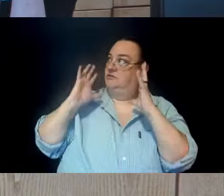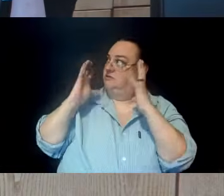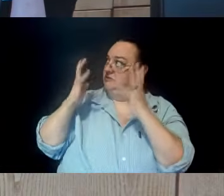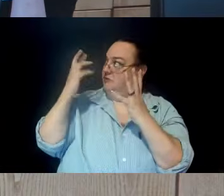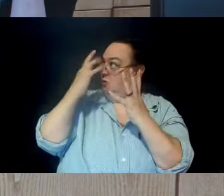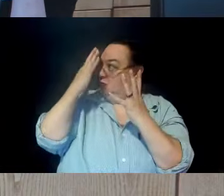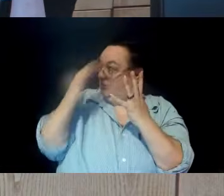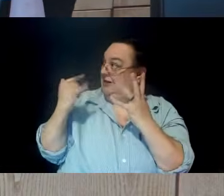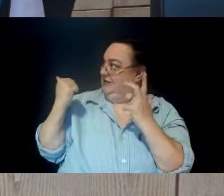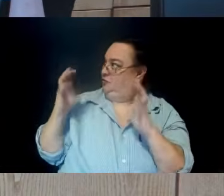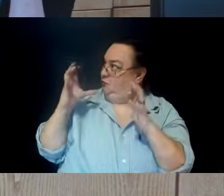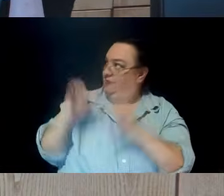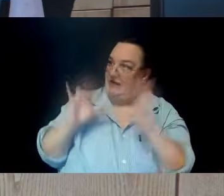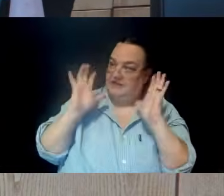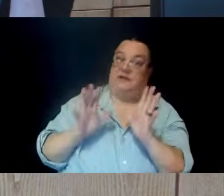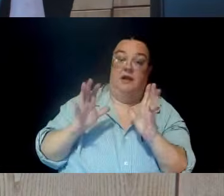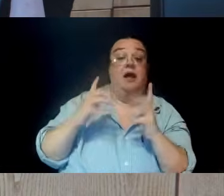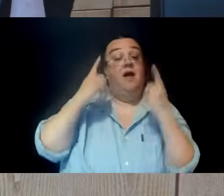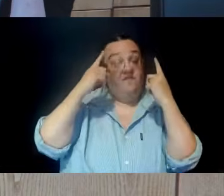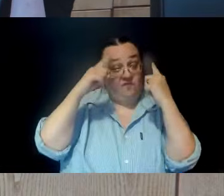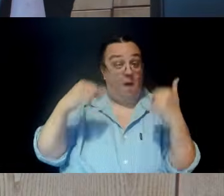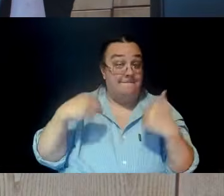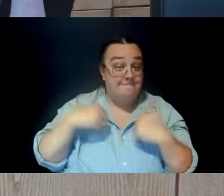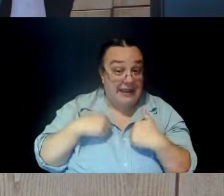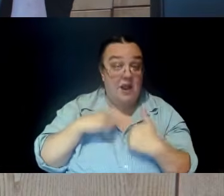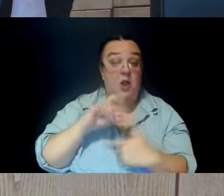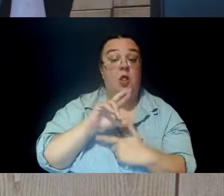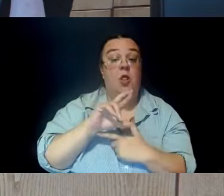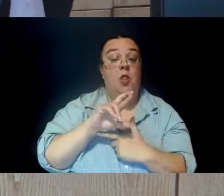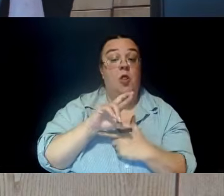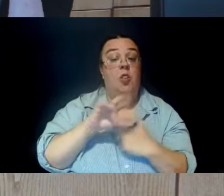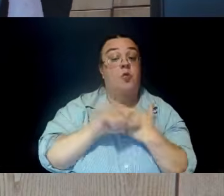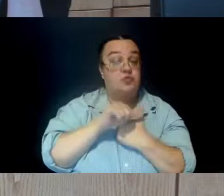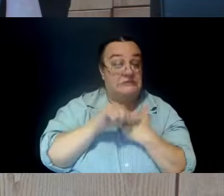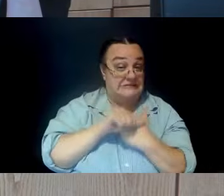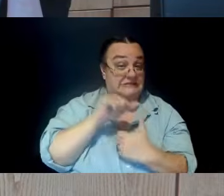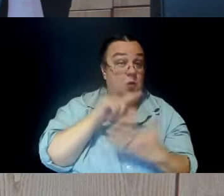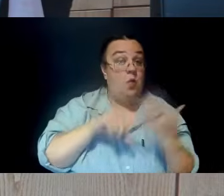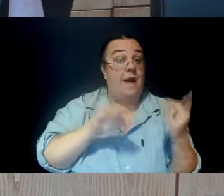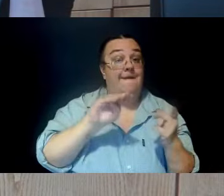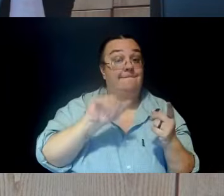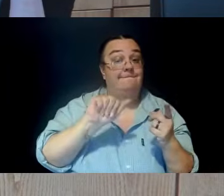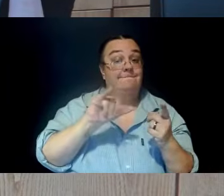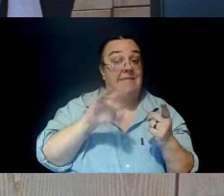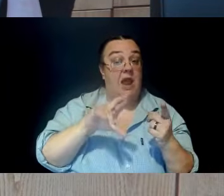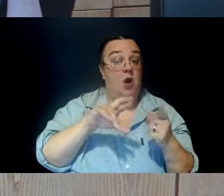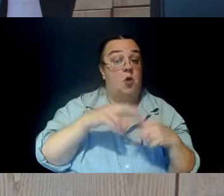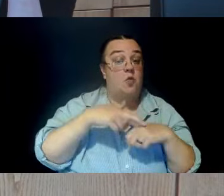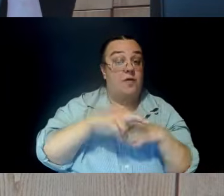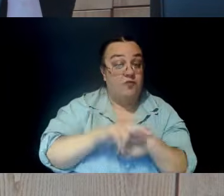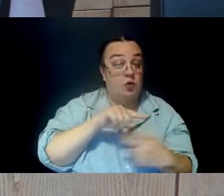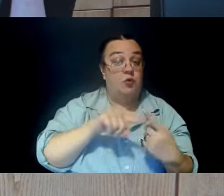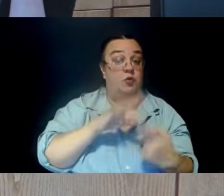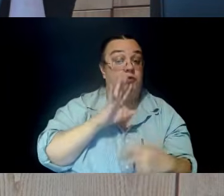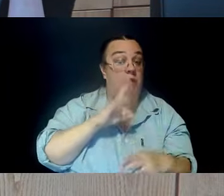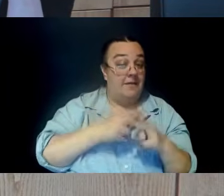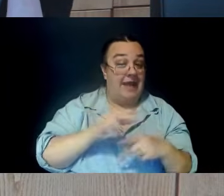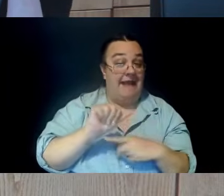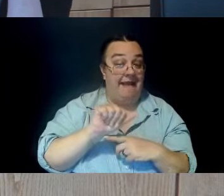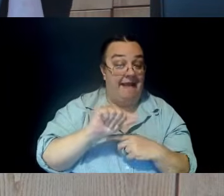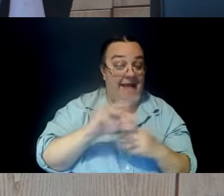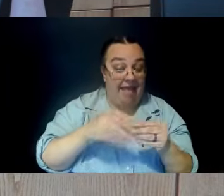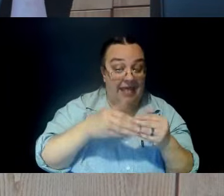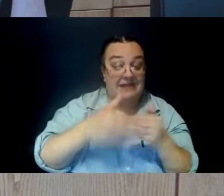me, the risks that the mayor referenced about annexation are definitely worth